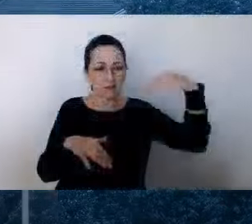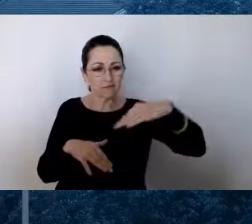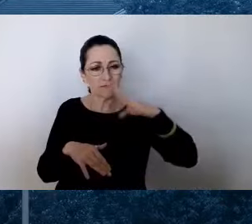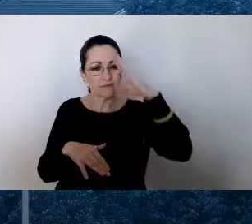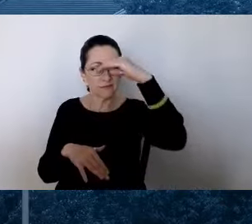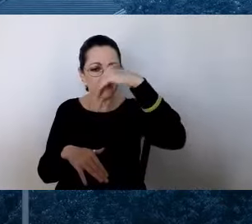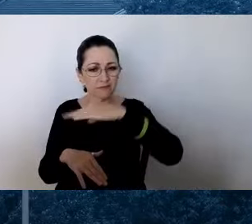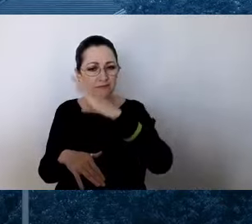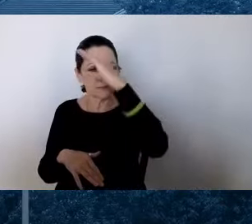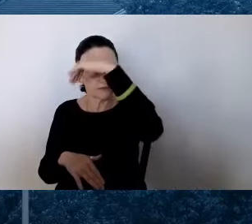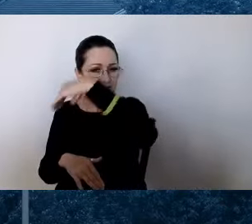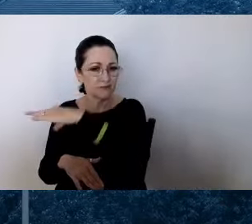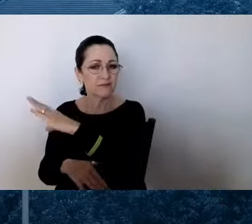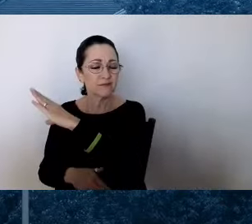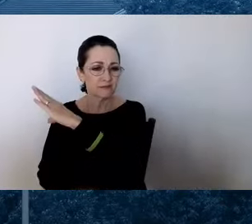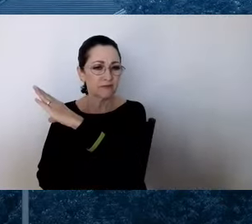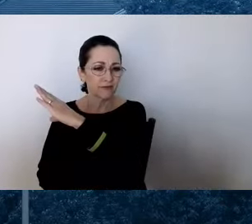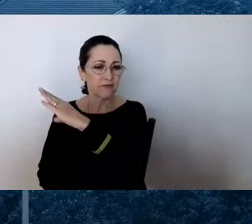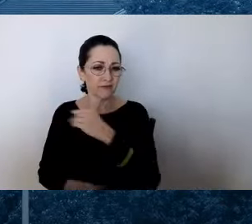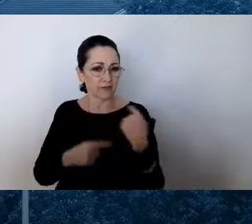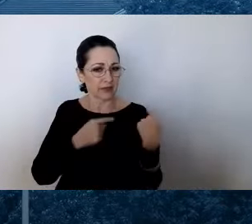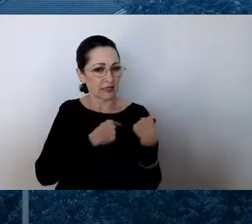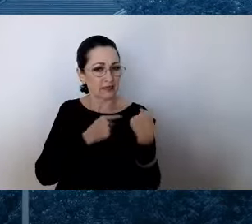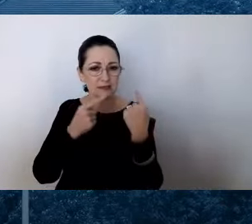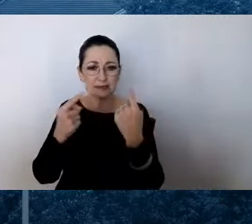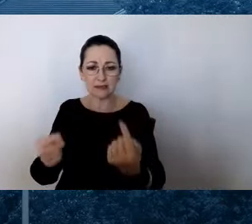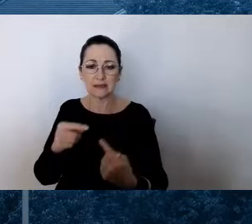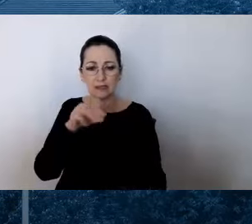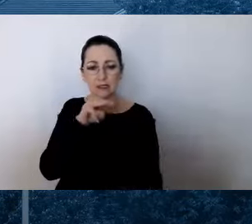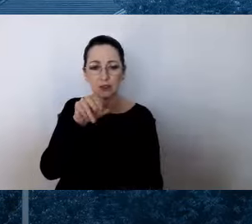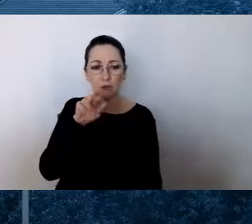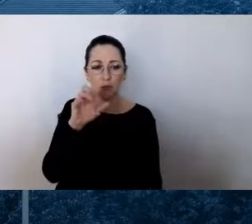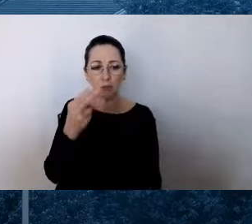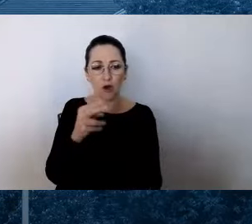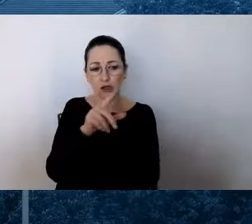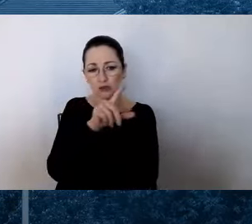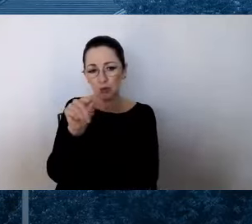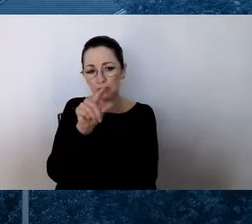on since March